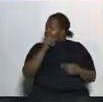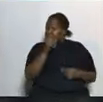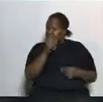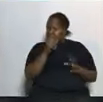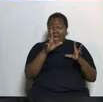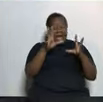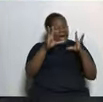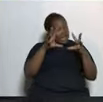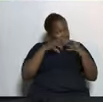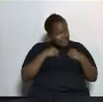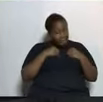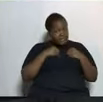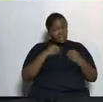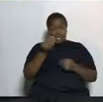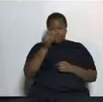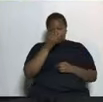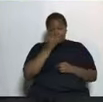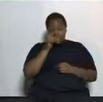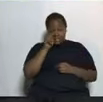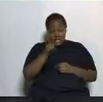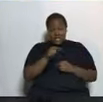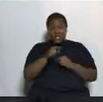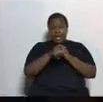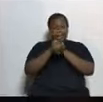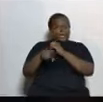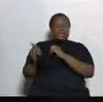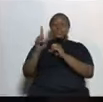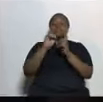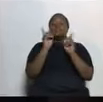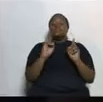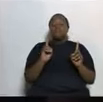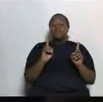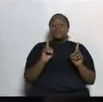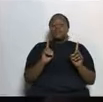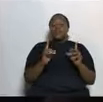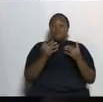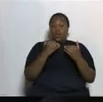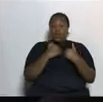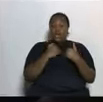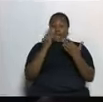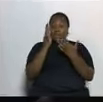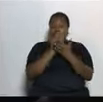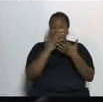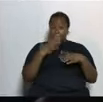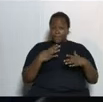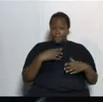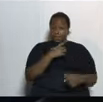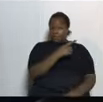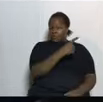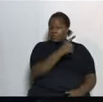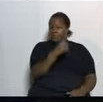they will not eat that plant. There are some people